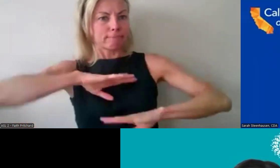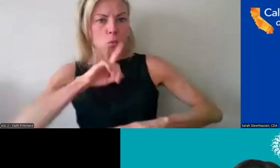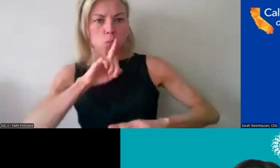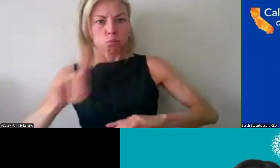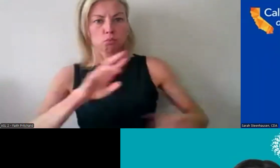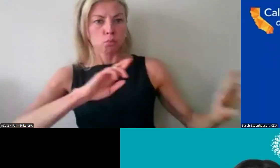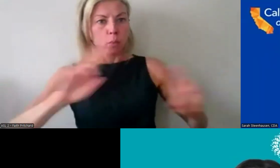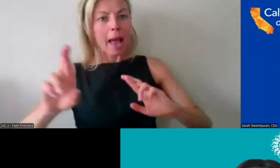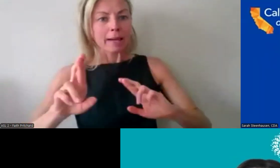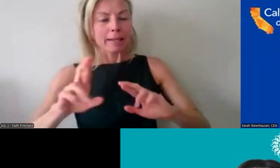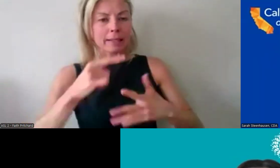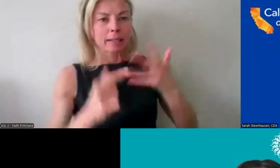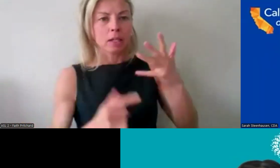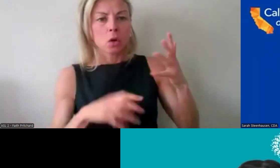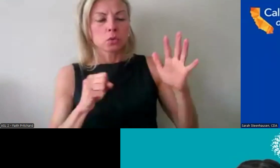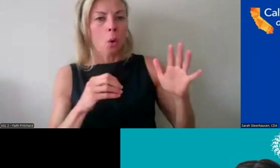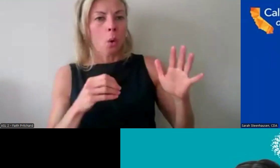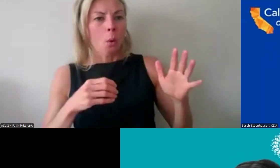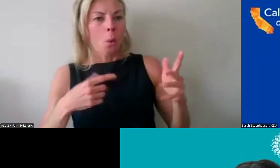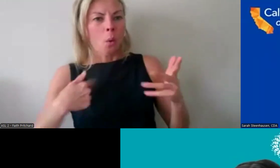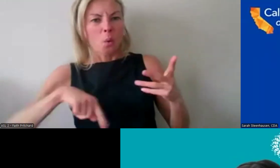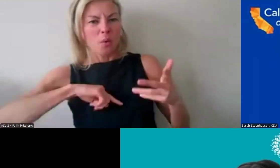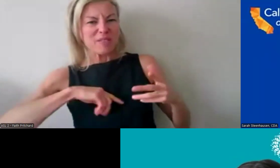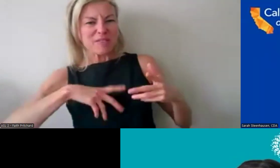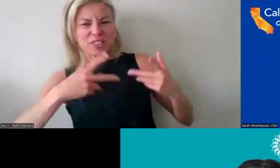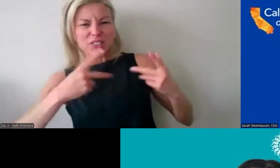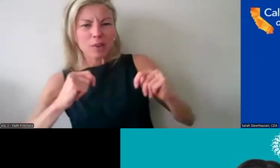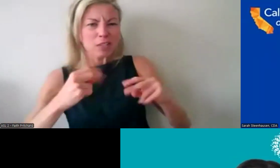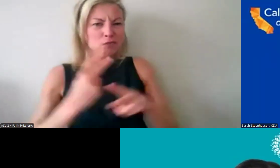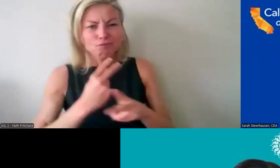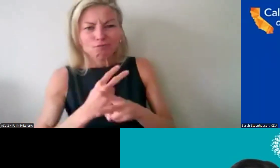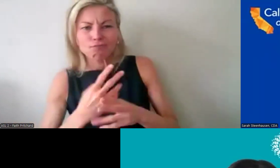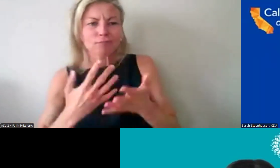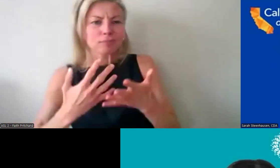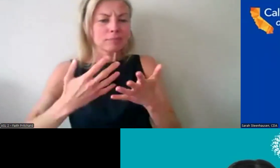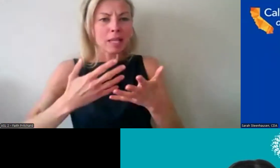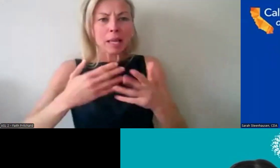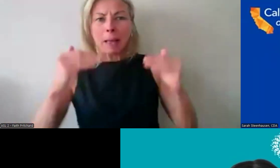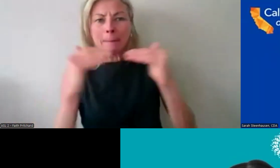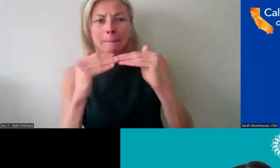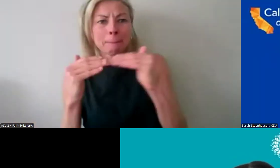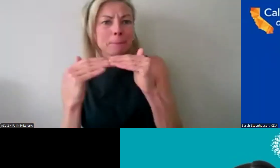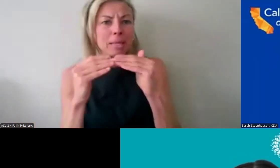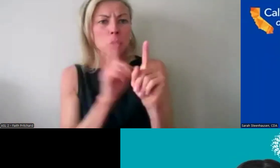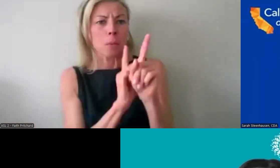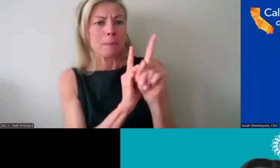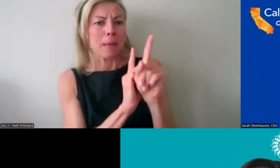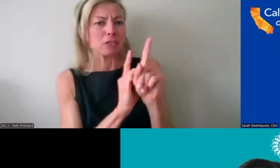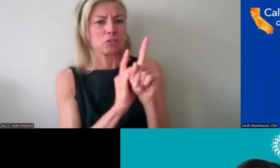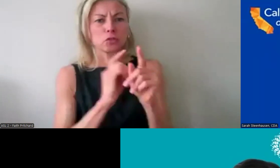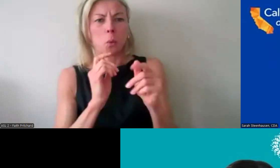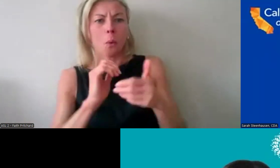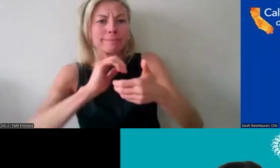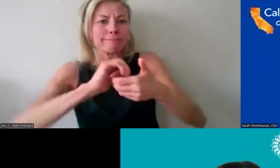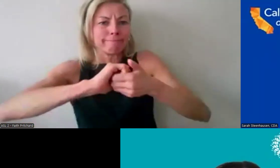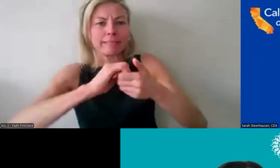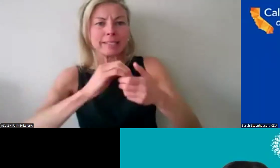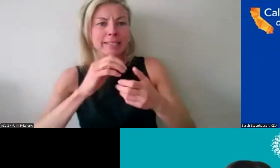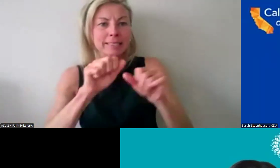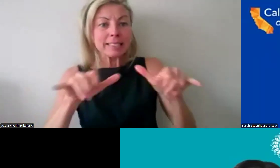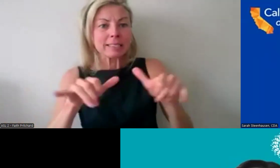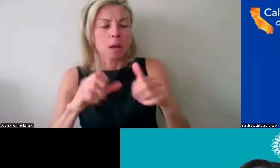kinds of things. There's sort of, we were also exploring like a, you know, peer mentor buddy system with folks who have more experience being on these kinds of committees, like